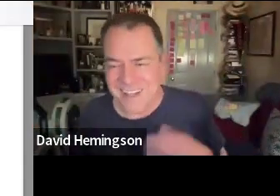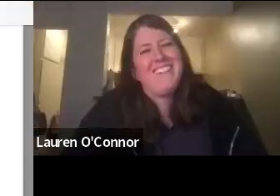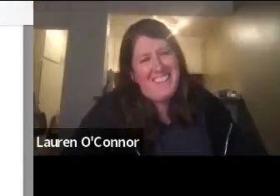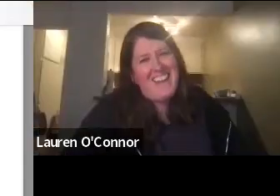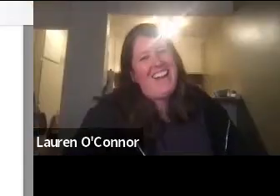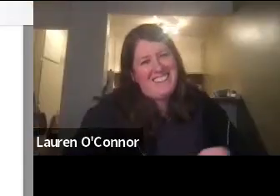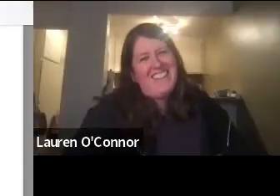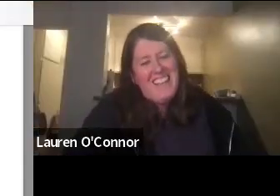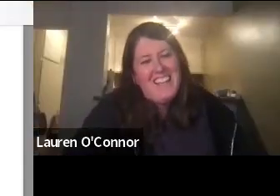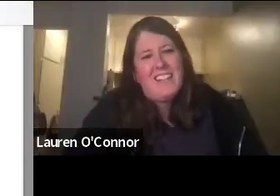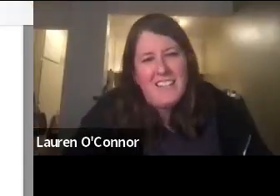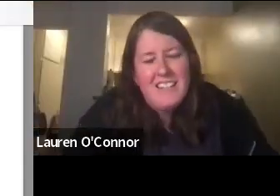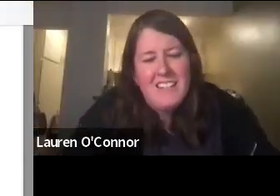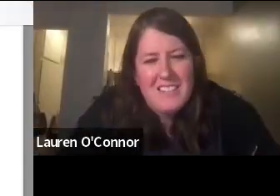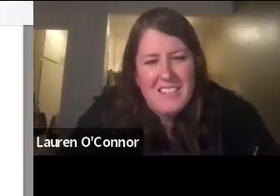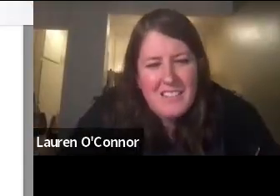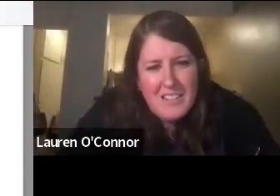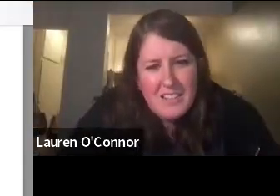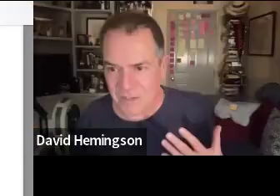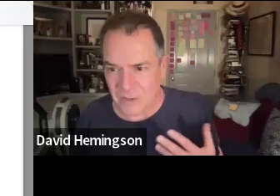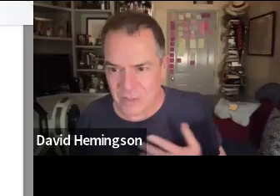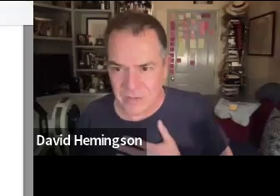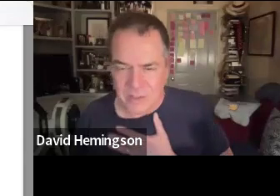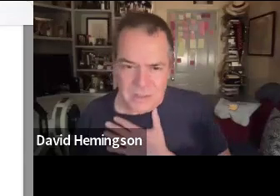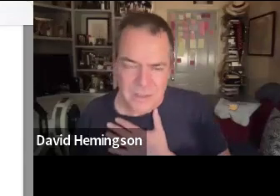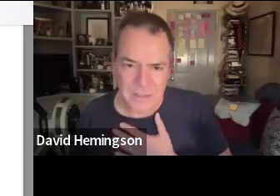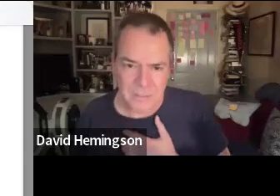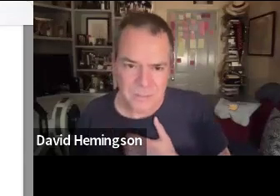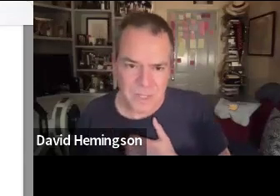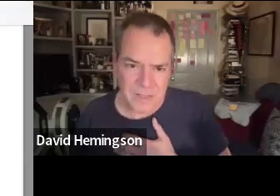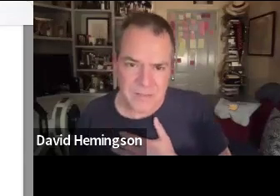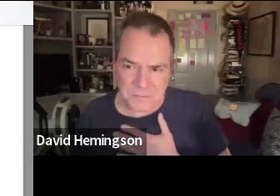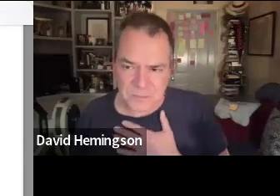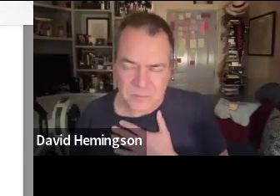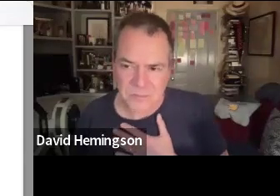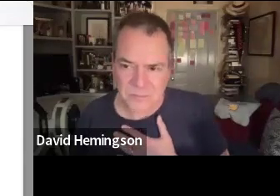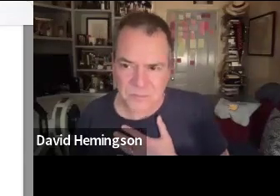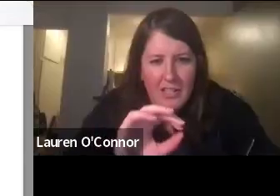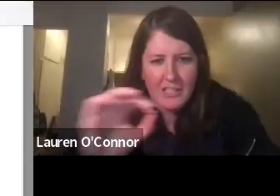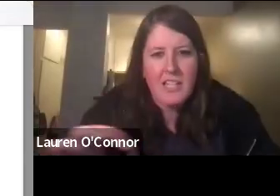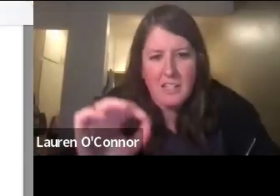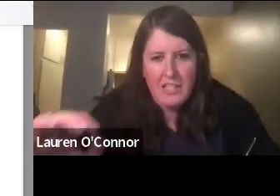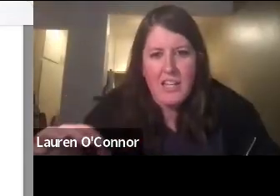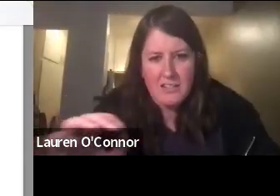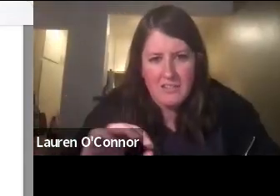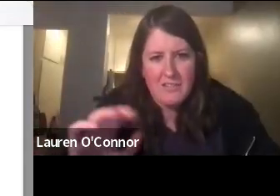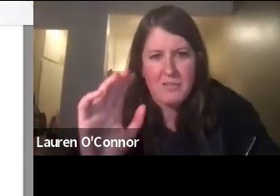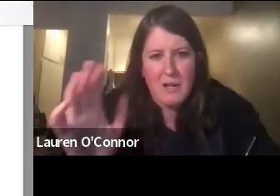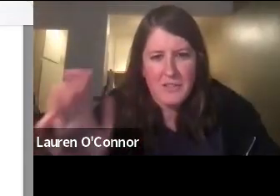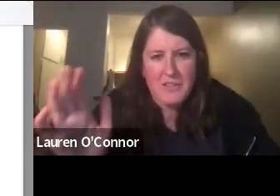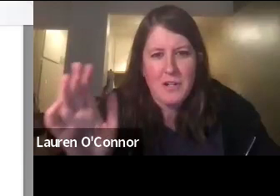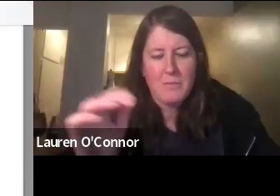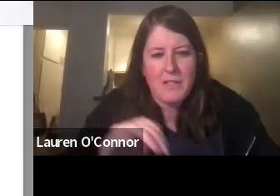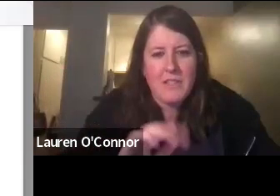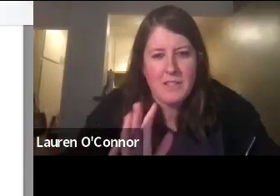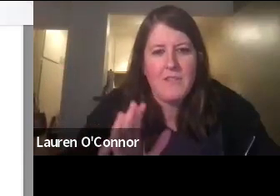like oh, you know, these folks do not empathize, they do not feel, you know. And you see that juxtaposition like again and again throughout